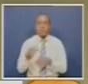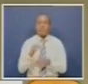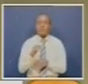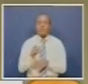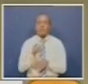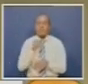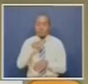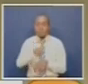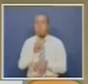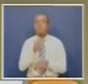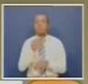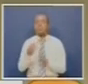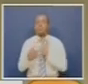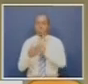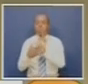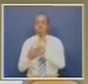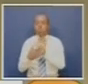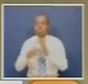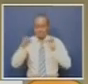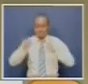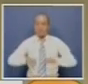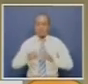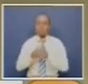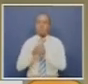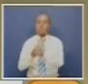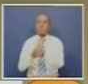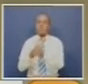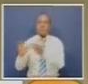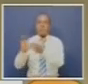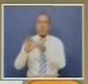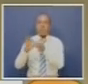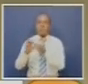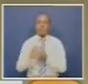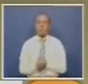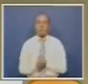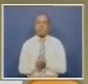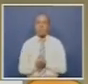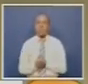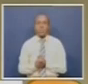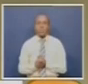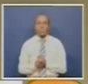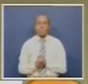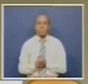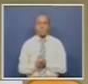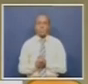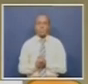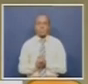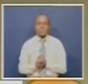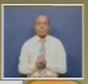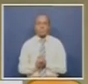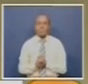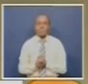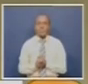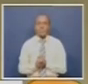he wants to show also that he's capable of leading the coalition and have that flag of court.